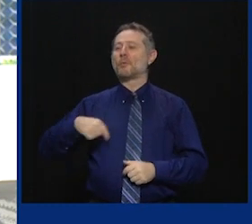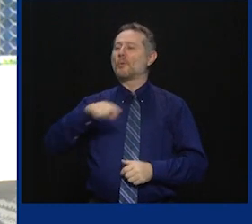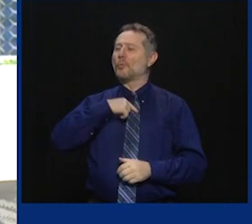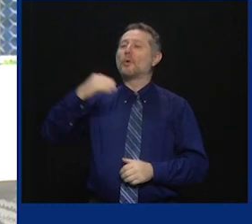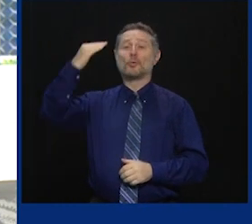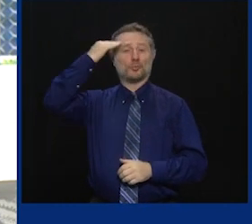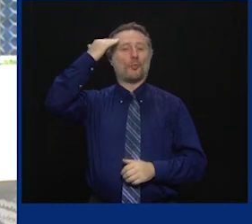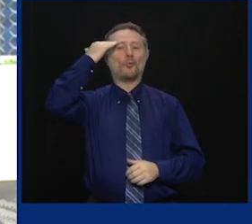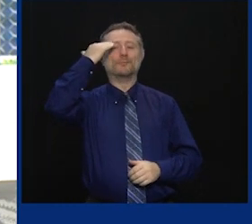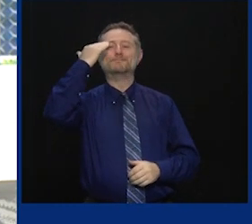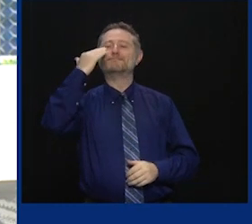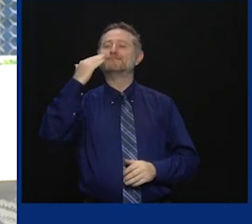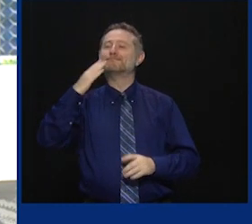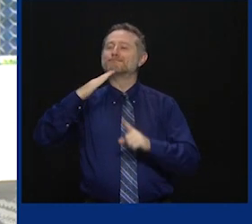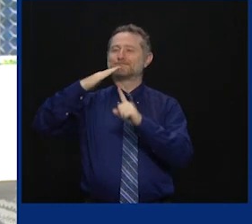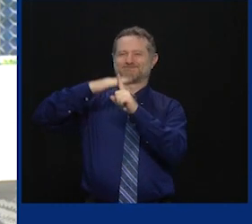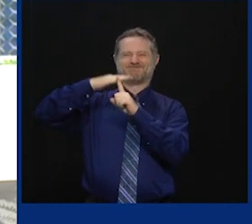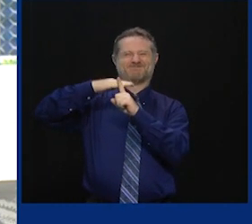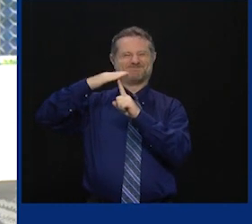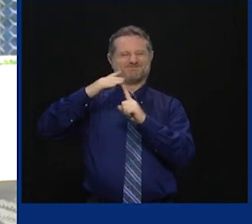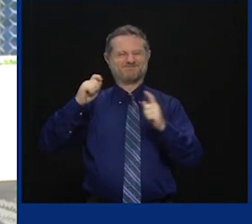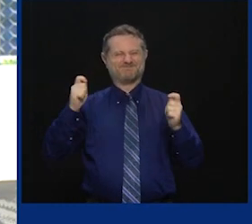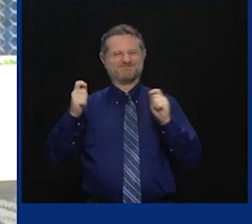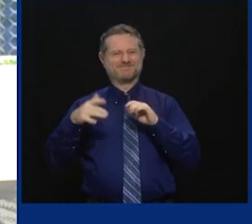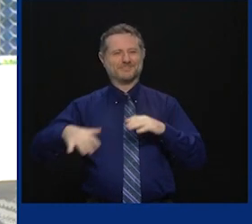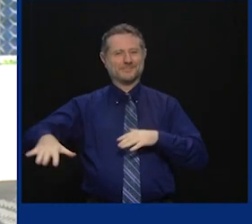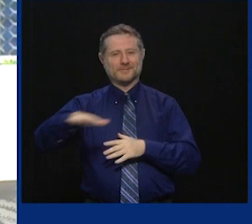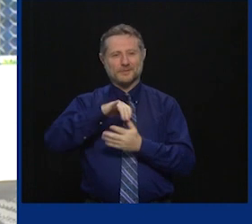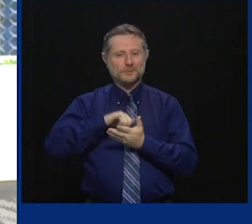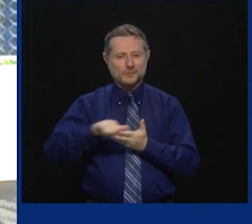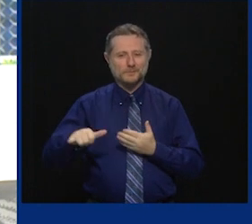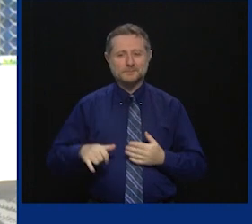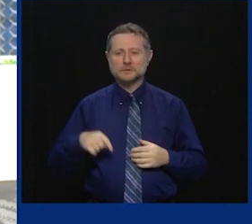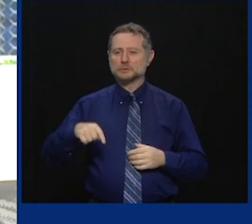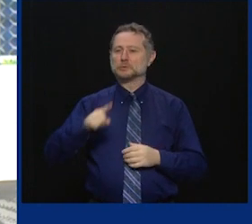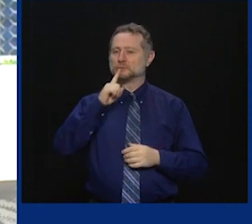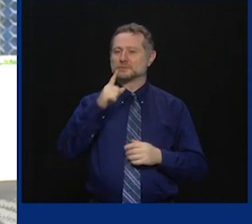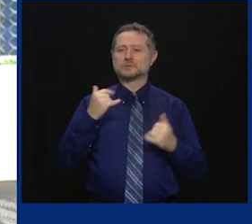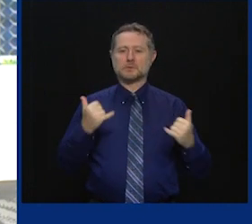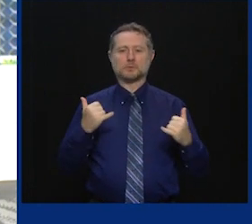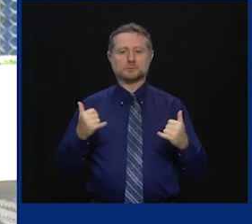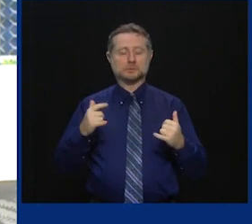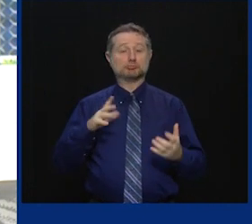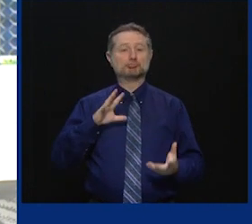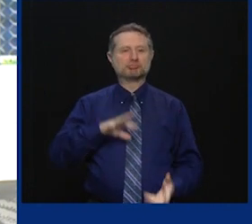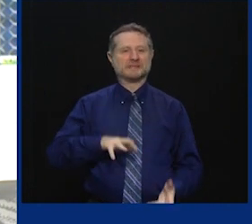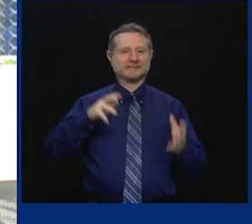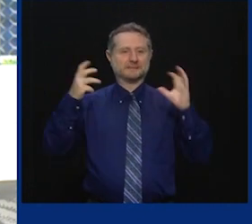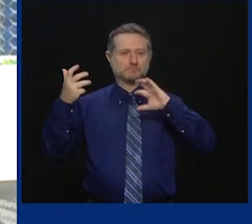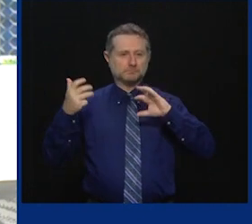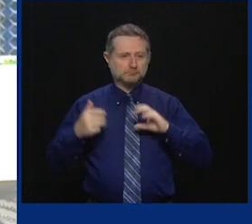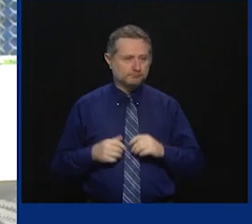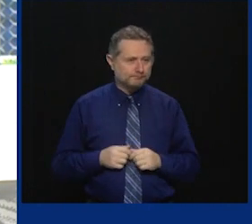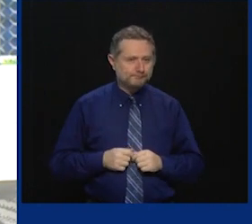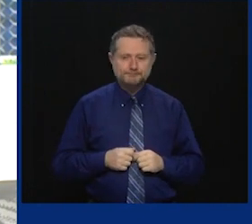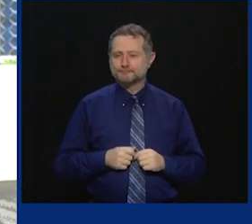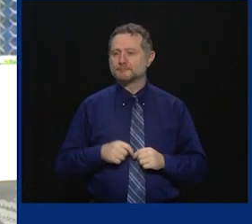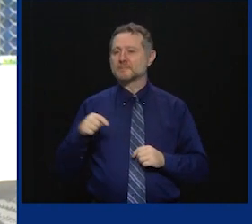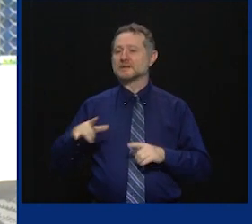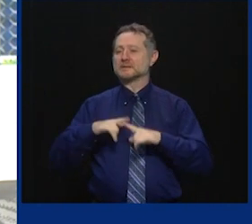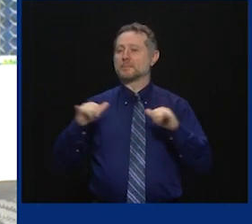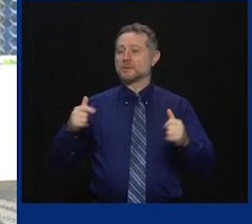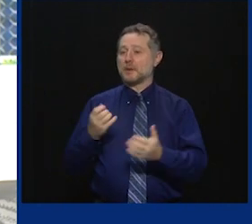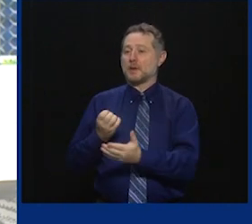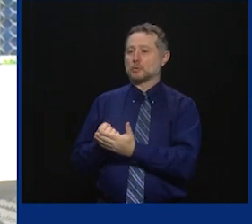York. We view this as an existential crisis. We view it as an economic crisis as well, and